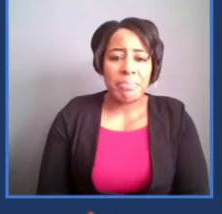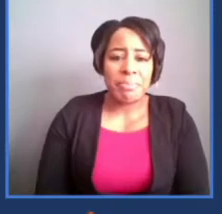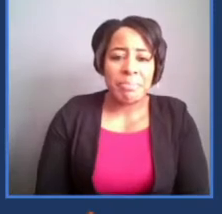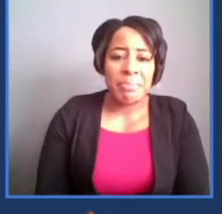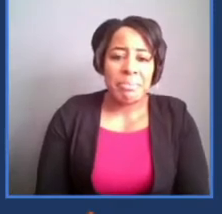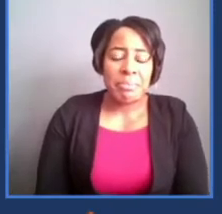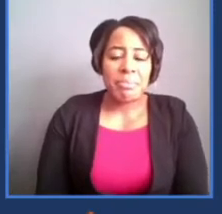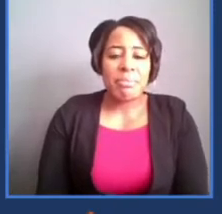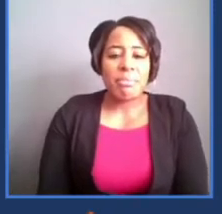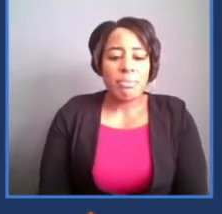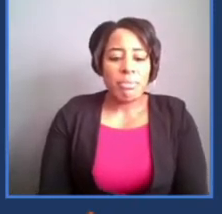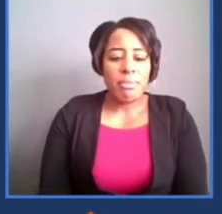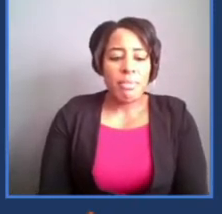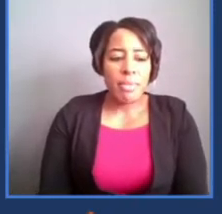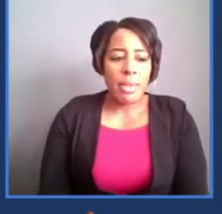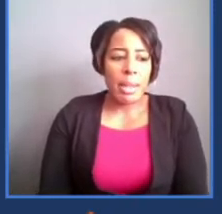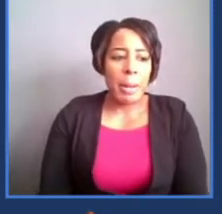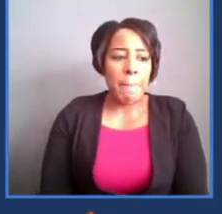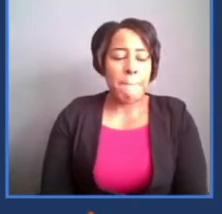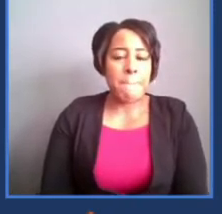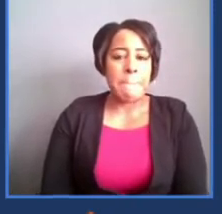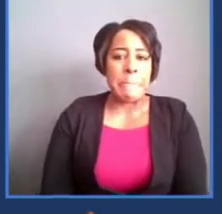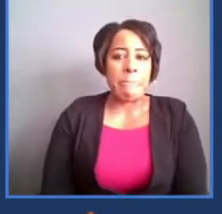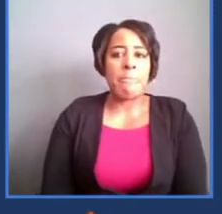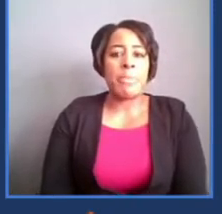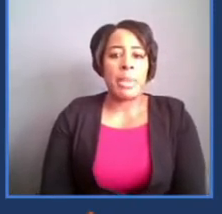And we're running against...